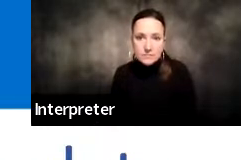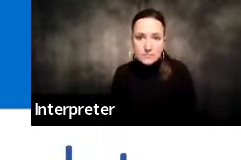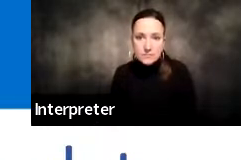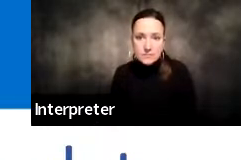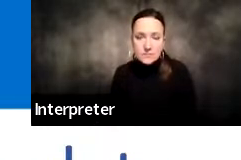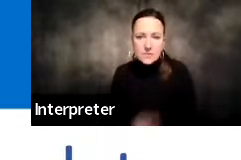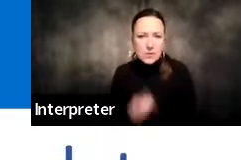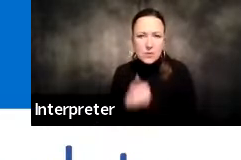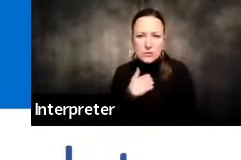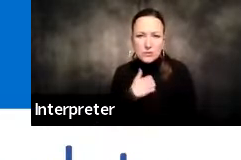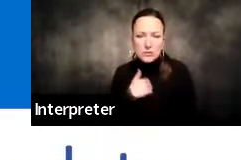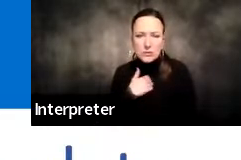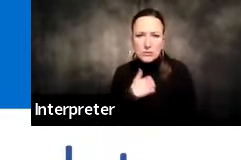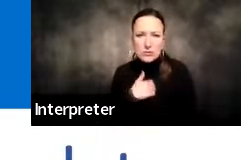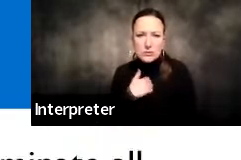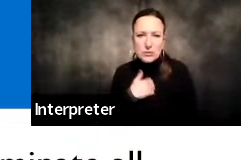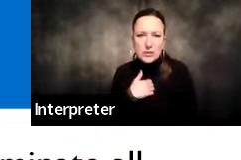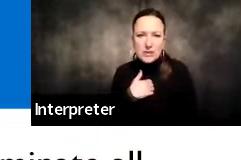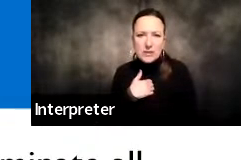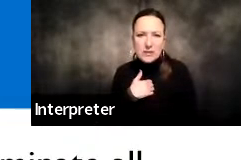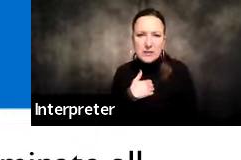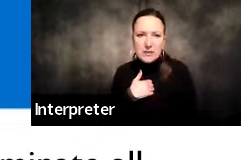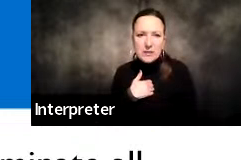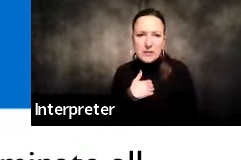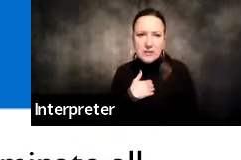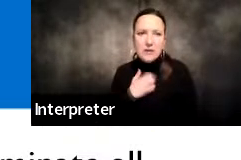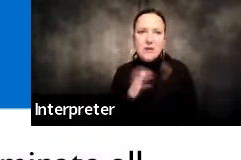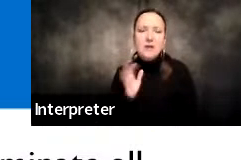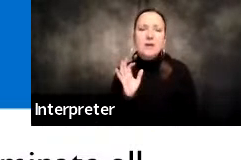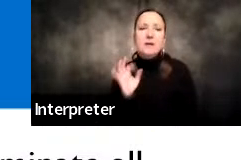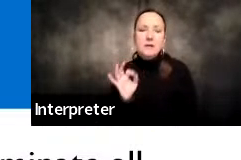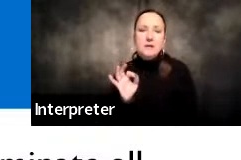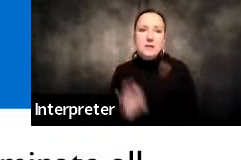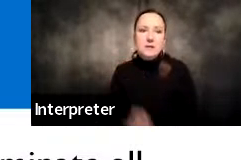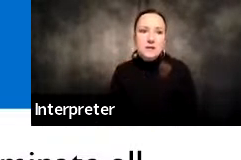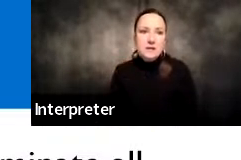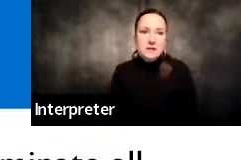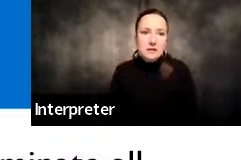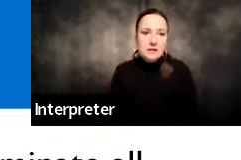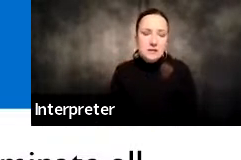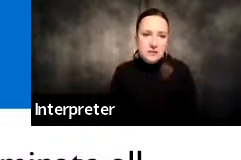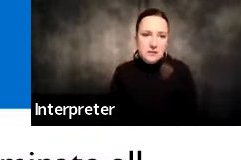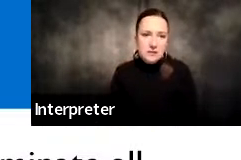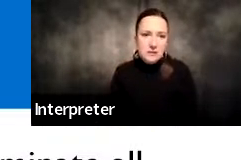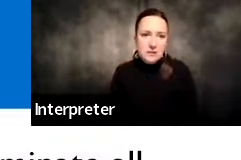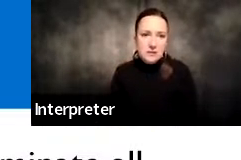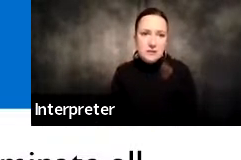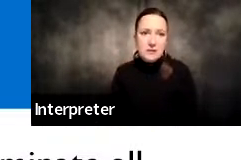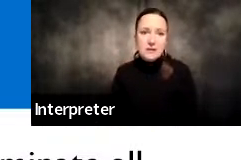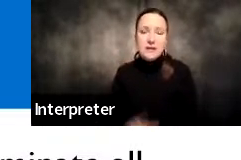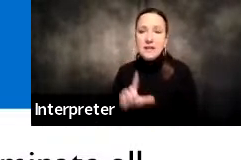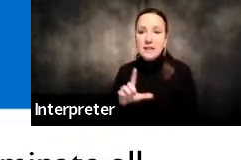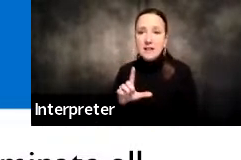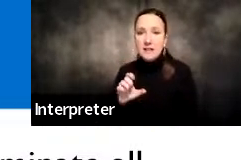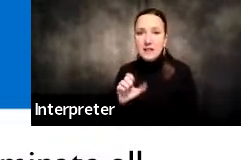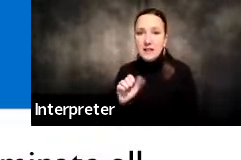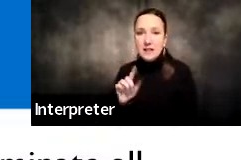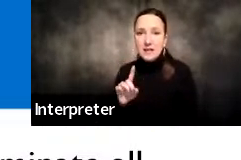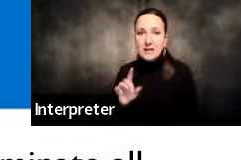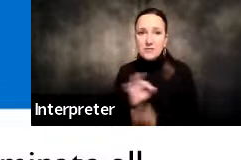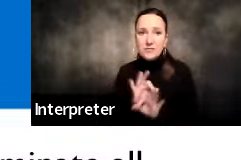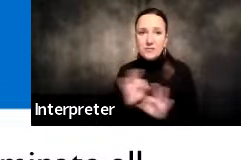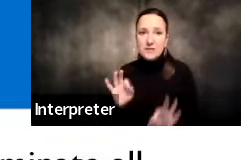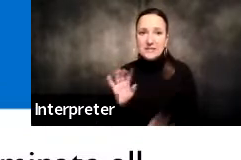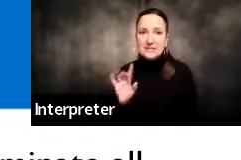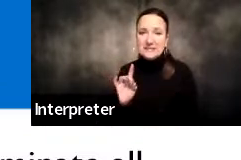Sorry, I'm having a little, there we go. Okay. So lead-free DC is DC Water's